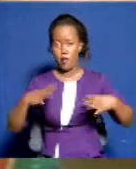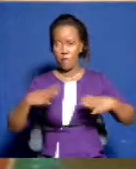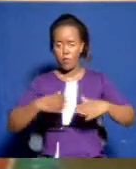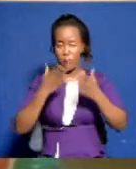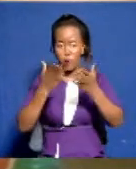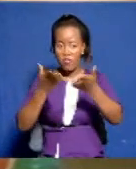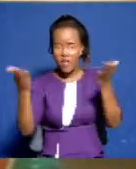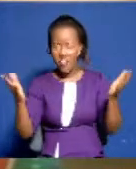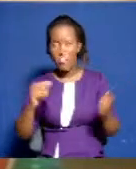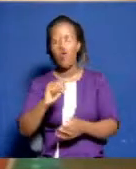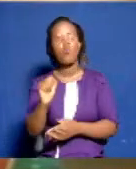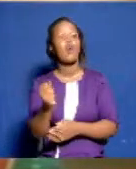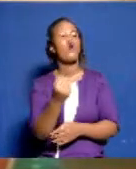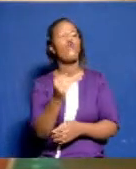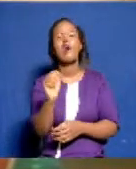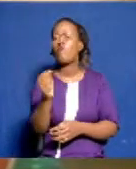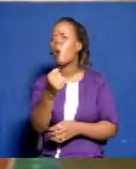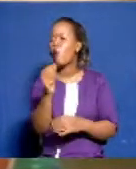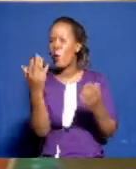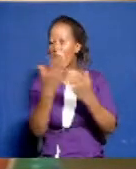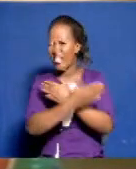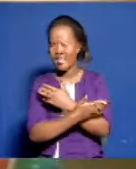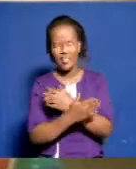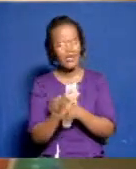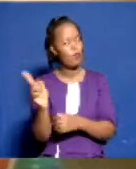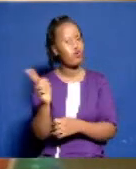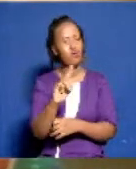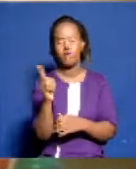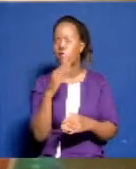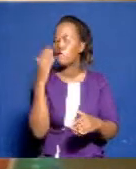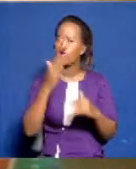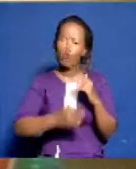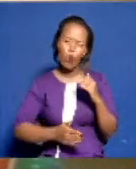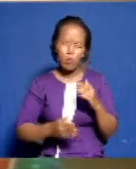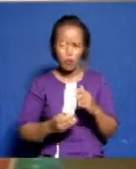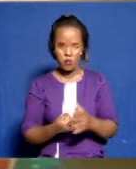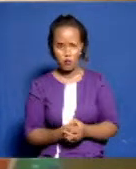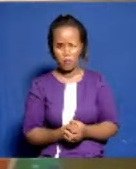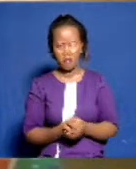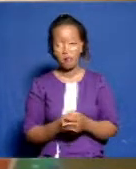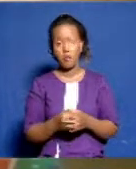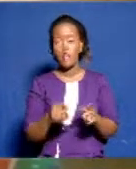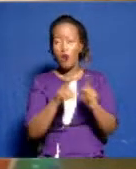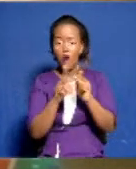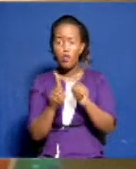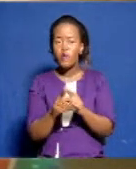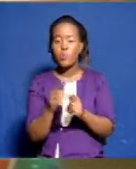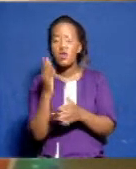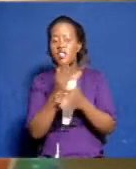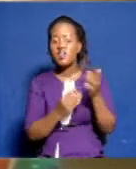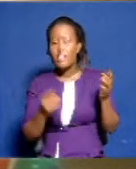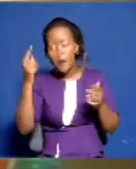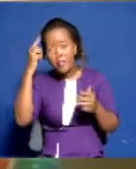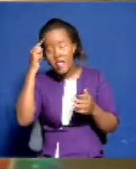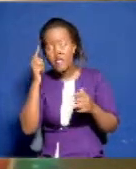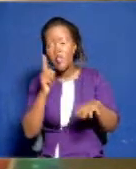kutembea usiku kwa barabara tafadhali wakome. Watu wasichukue advantage ya kwamba tuko na